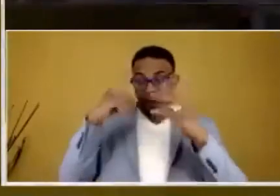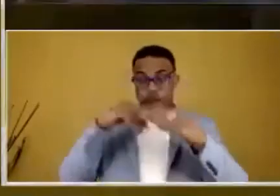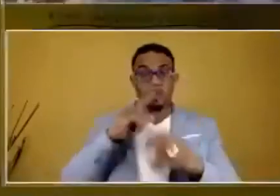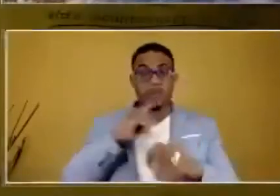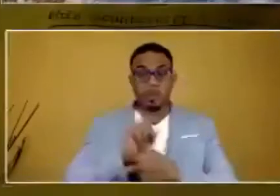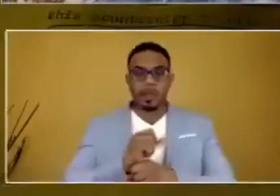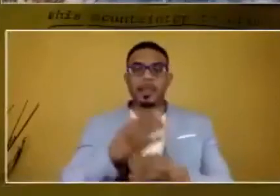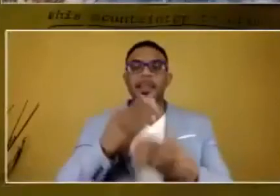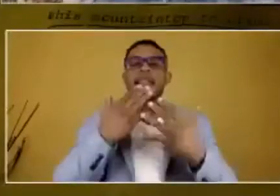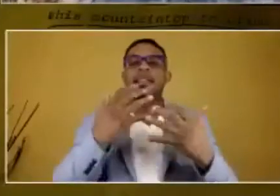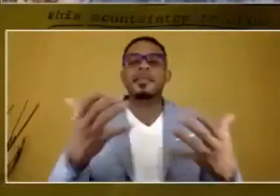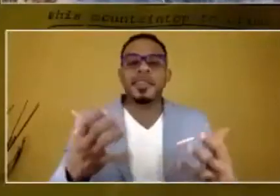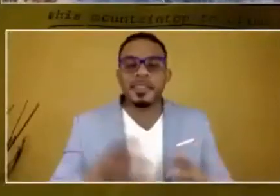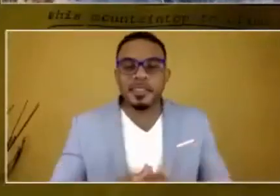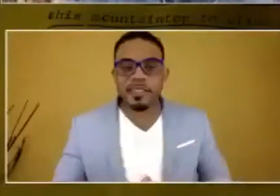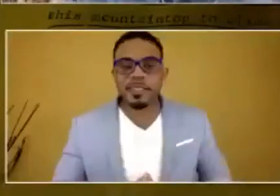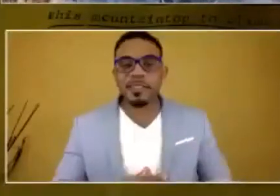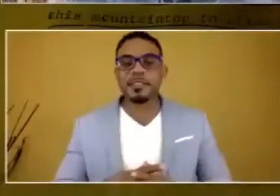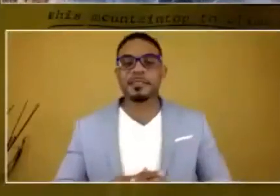much.